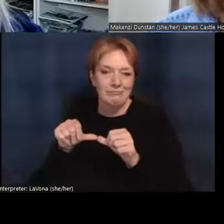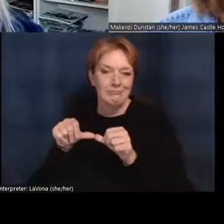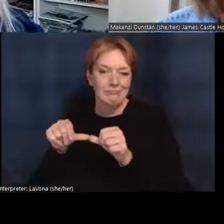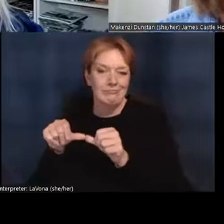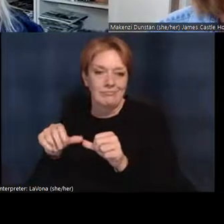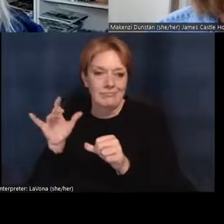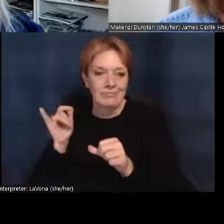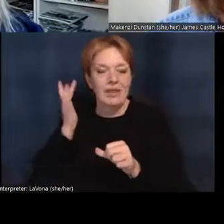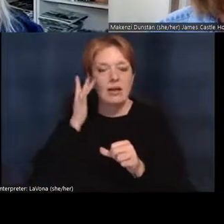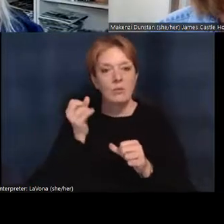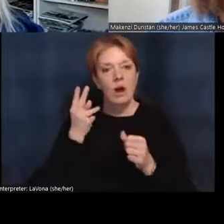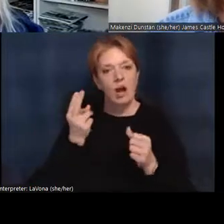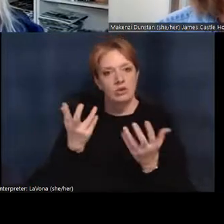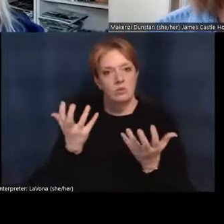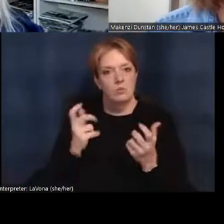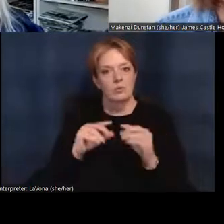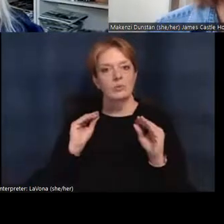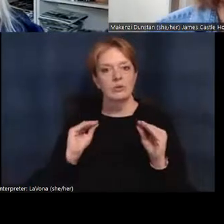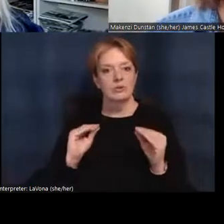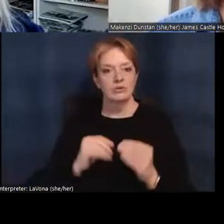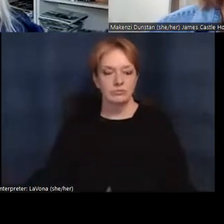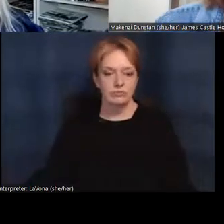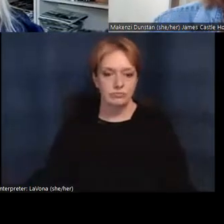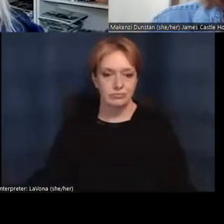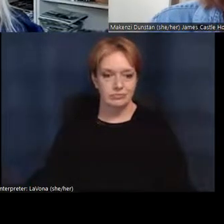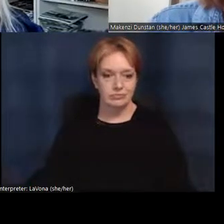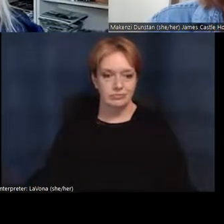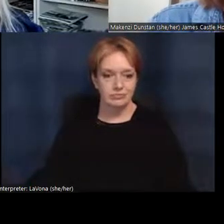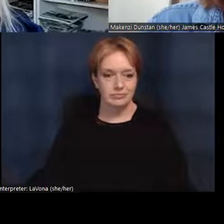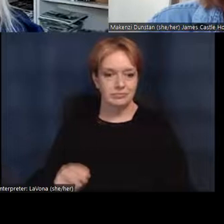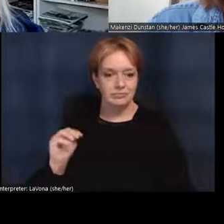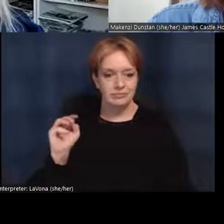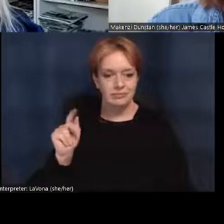which is why she wanted to teach. Thank you.